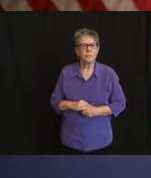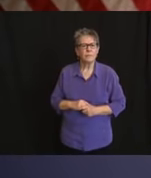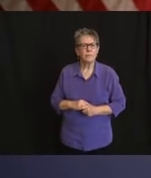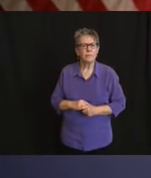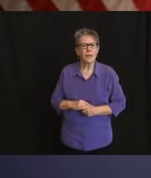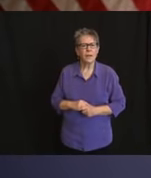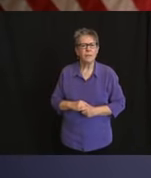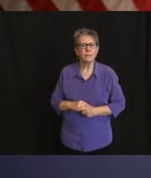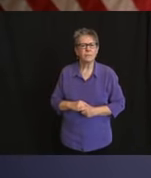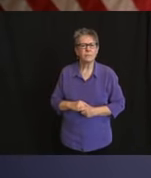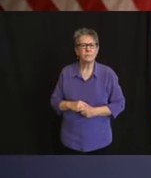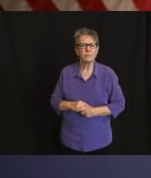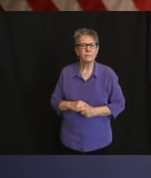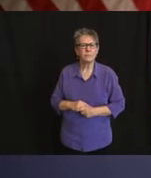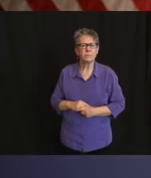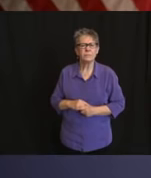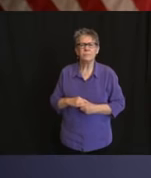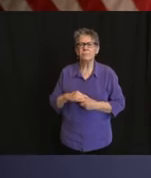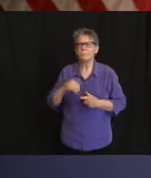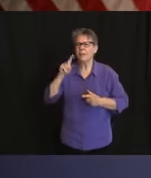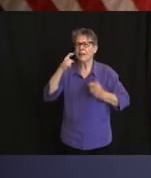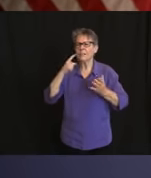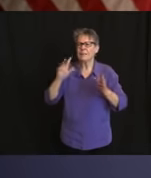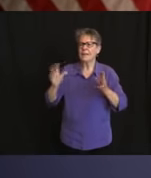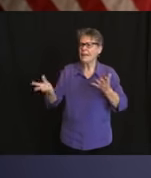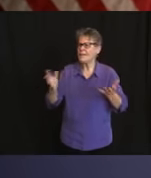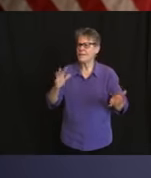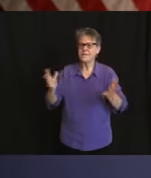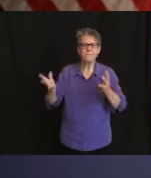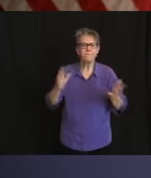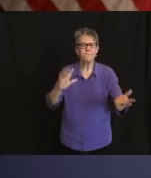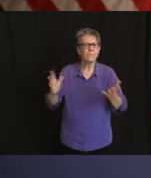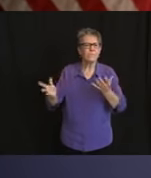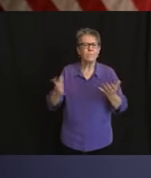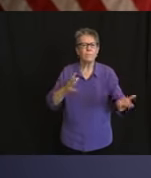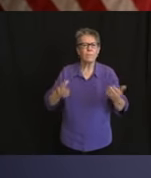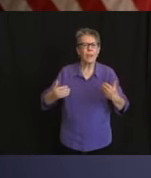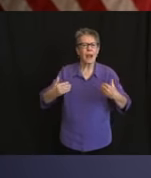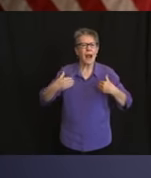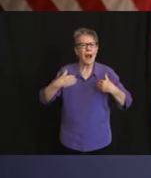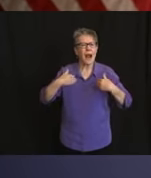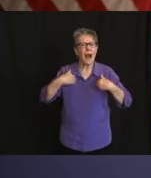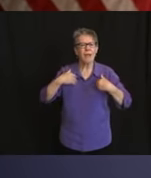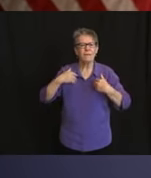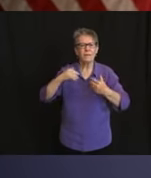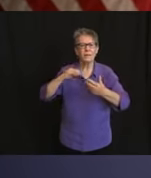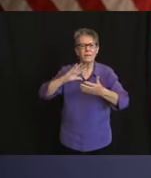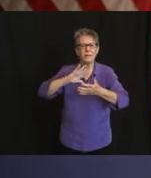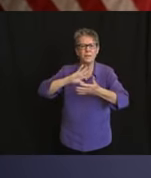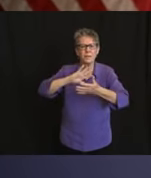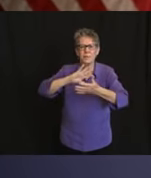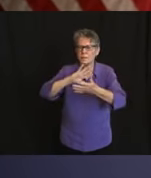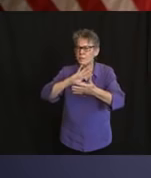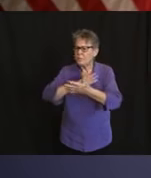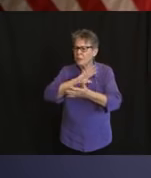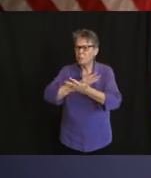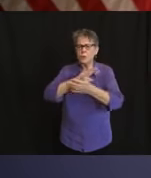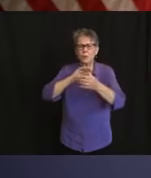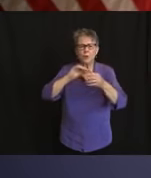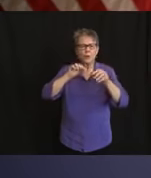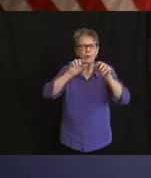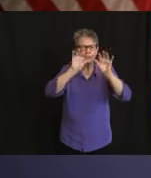mean complaints per se, but probably complaints as it relates to long-term care? Have we added that feature to the website?